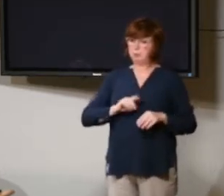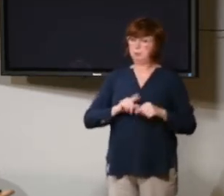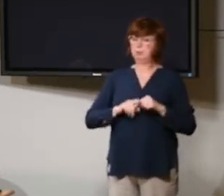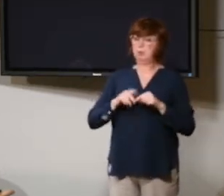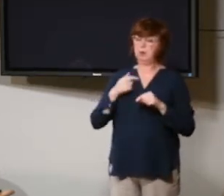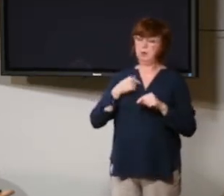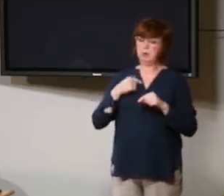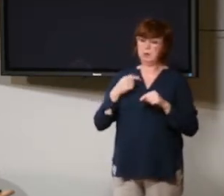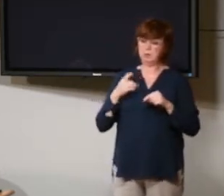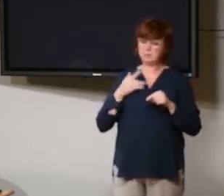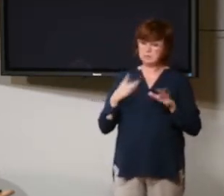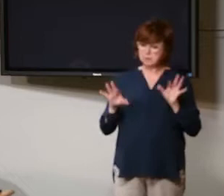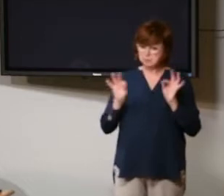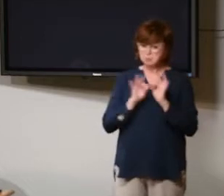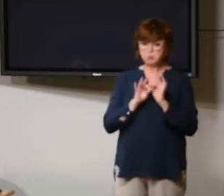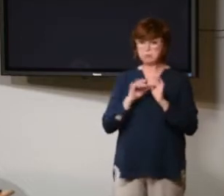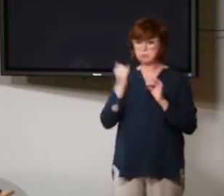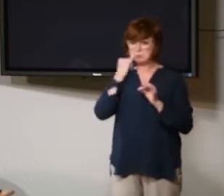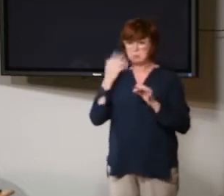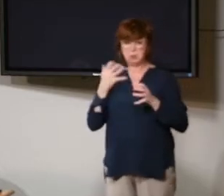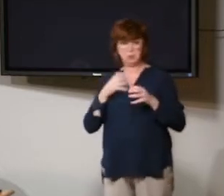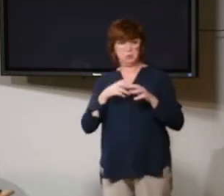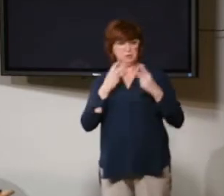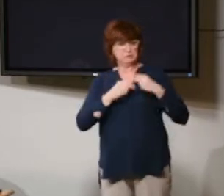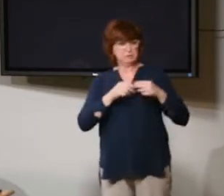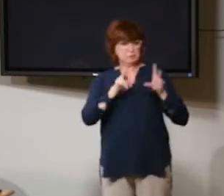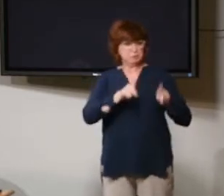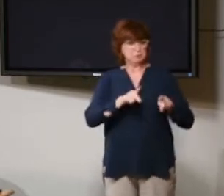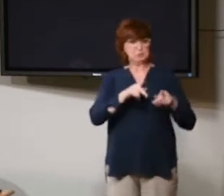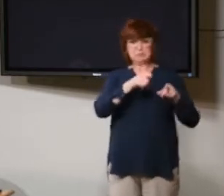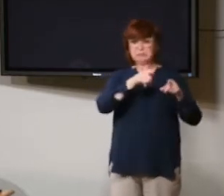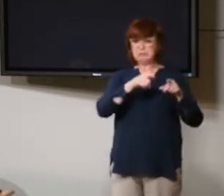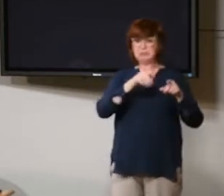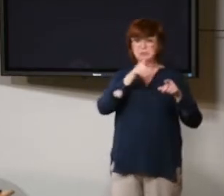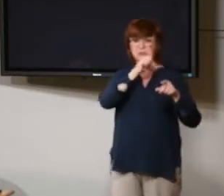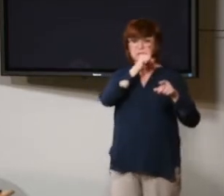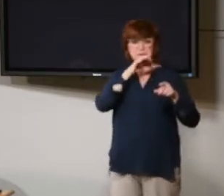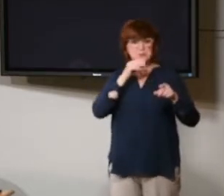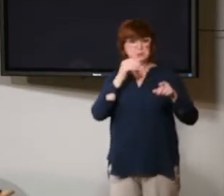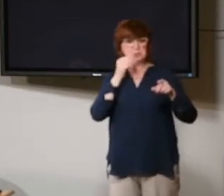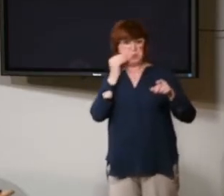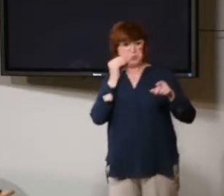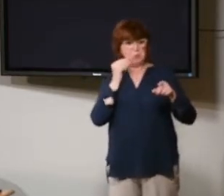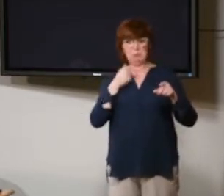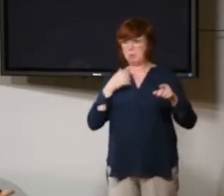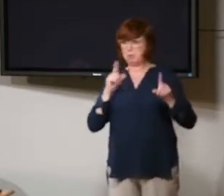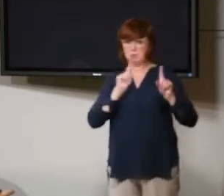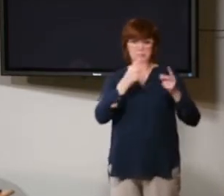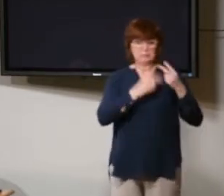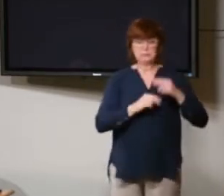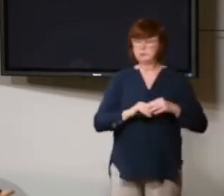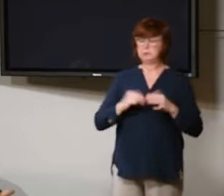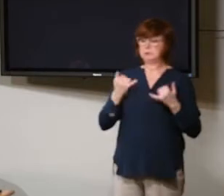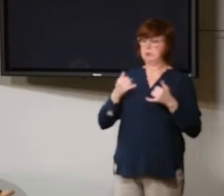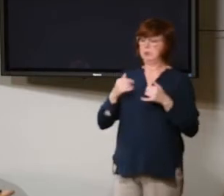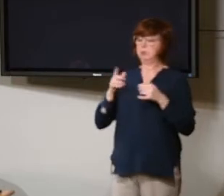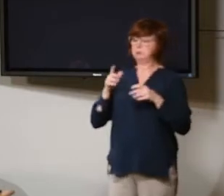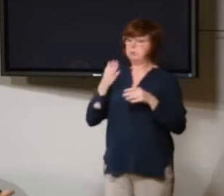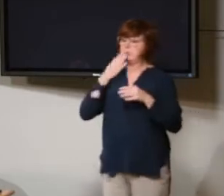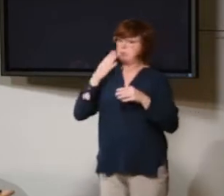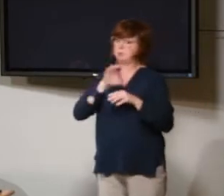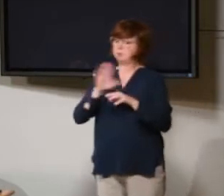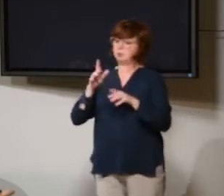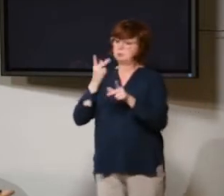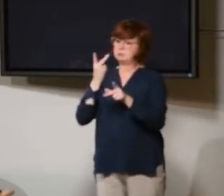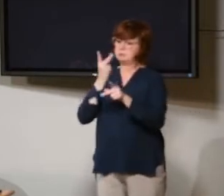visiting a loved one in a long-term care facility. Many long-term care facilities only now recommend visiting in extremely